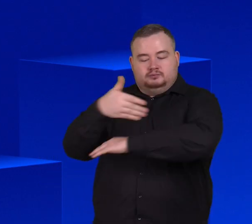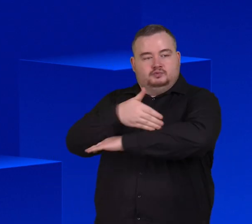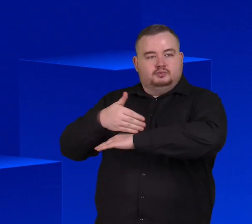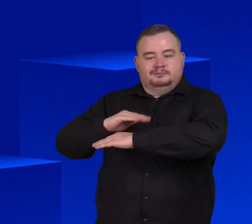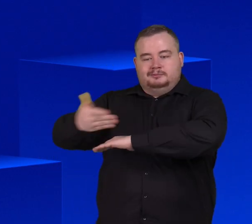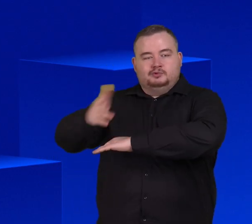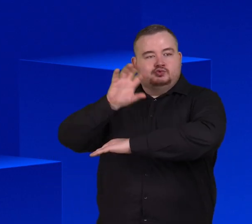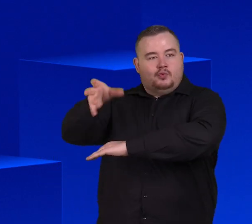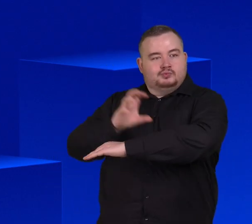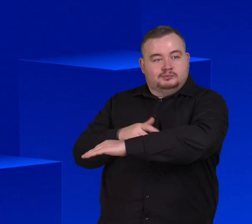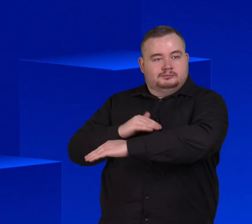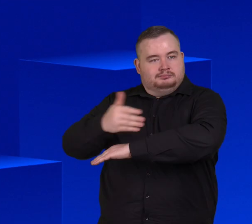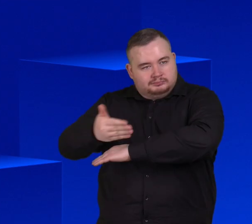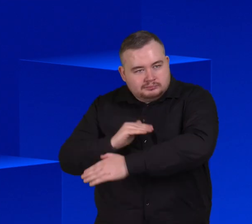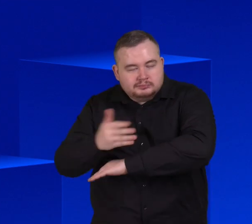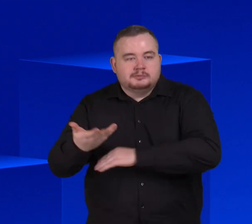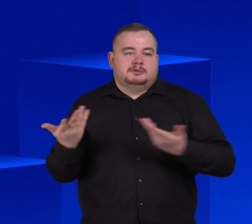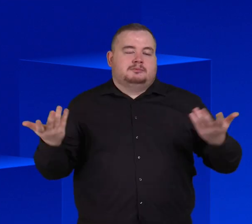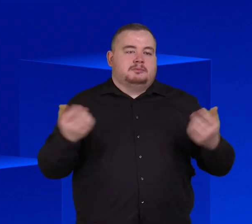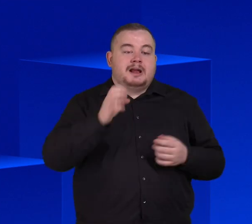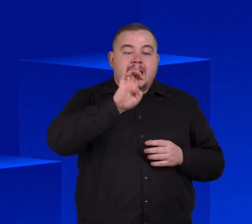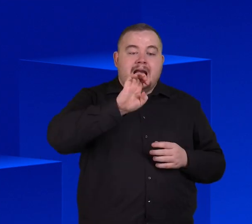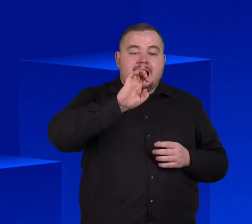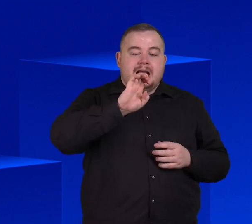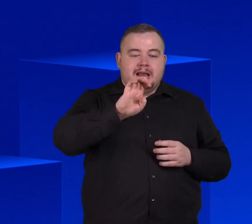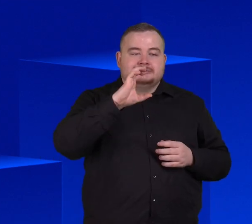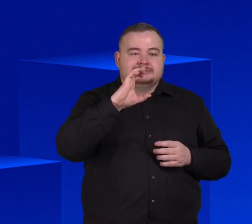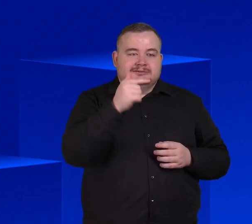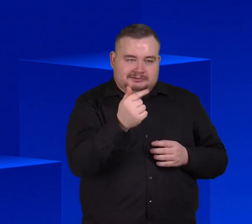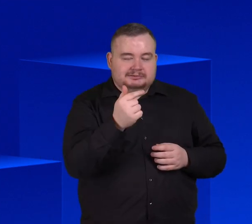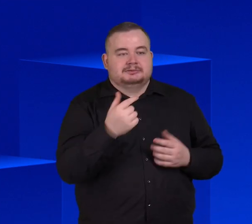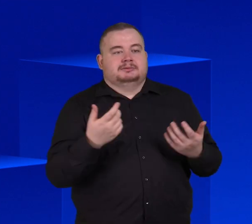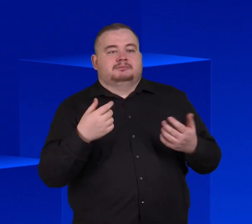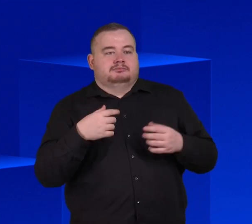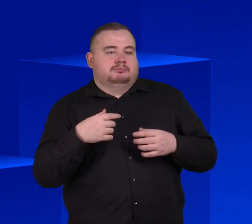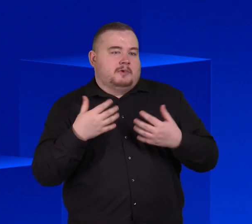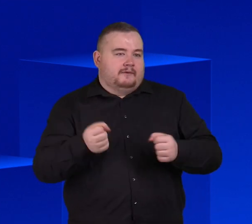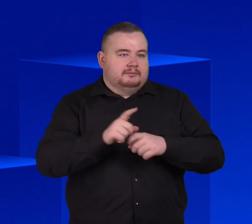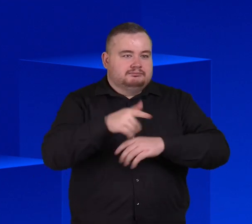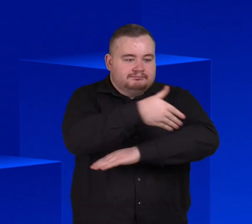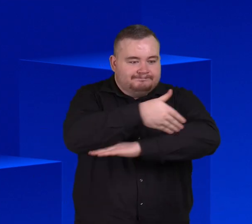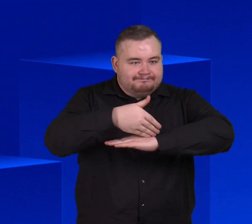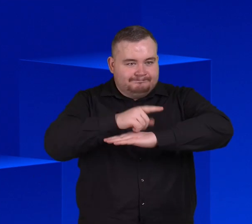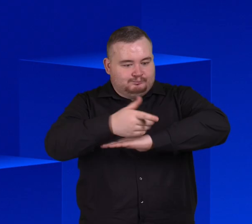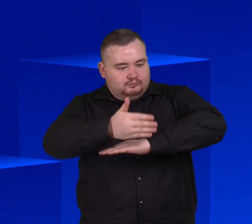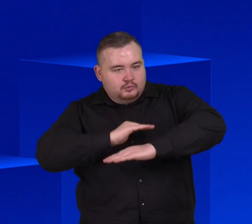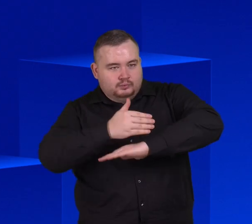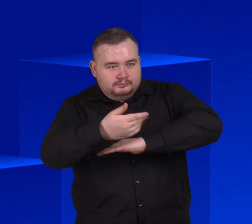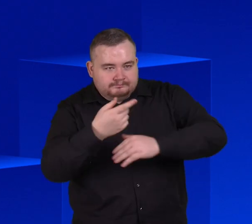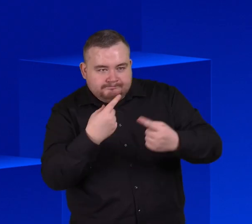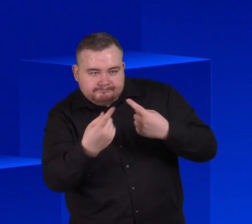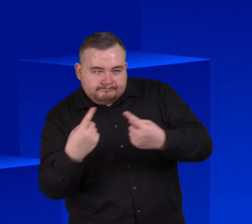are close to the border, and other territorial instruments implemented in this programming period